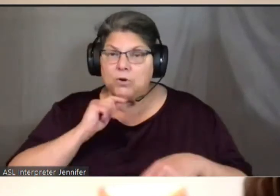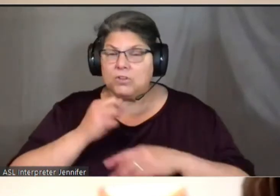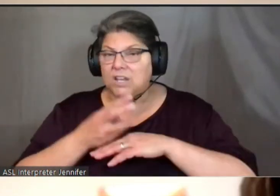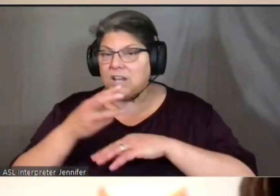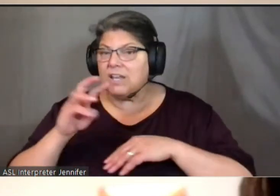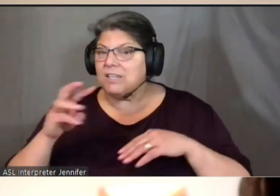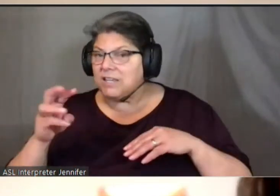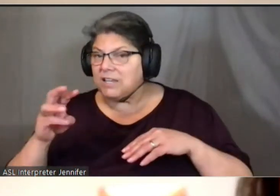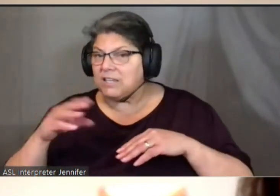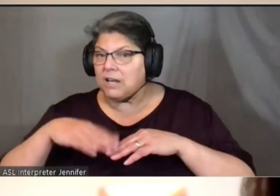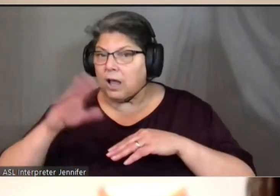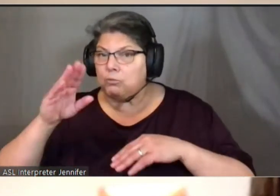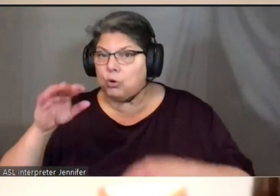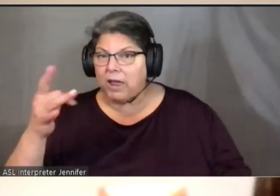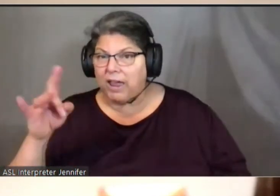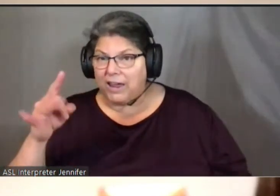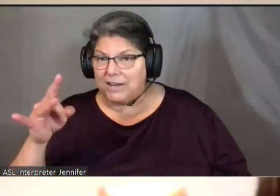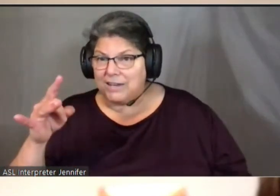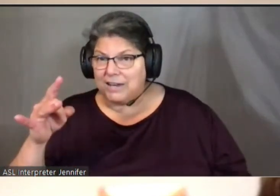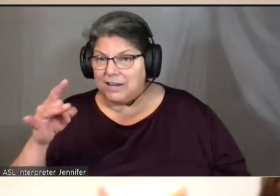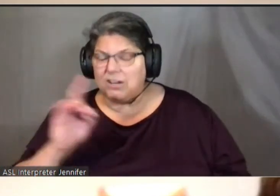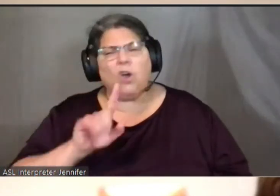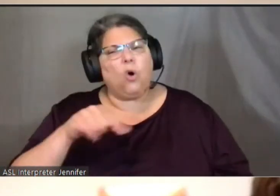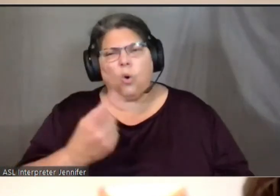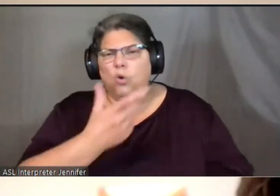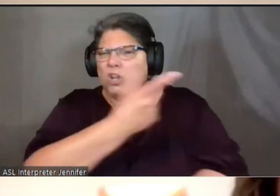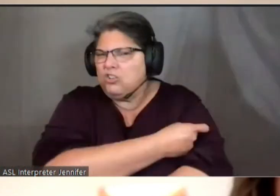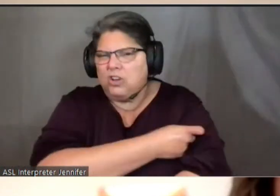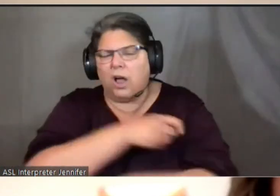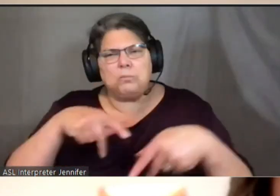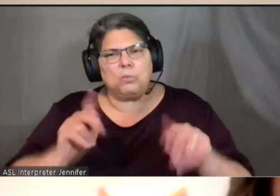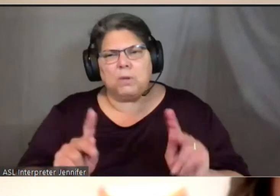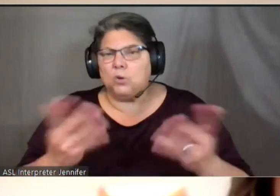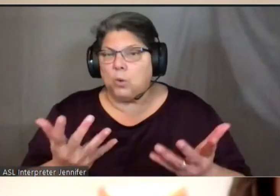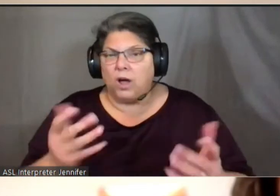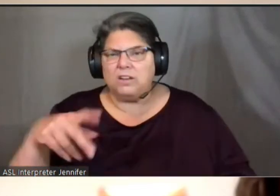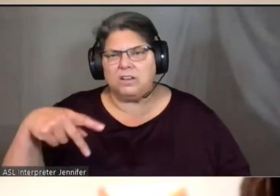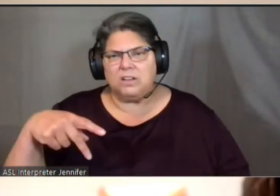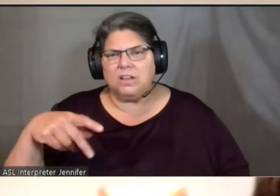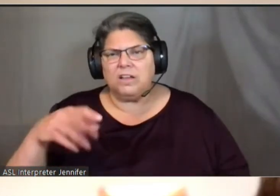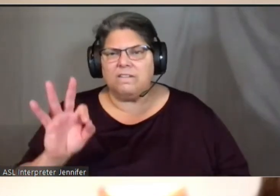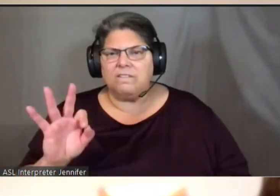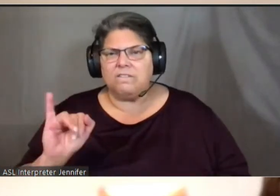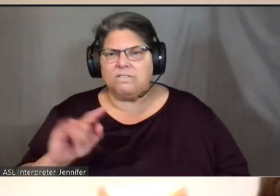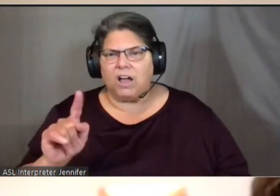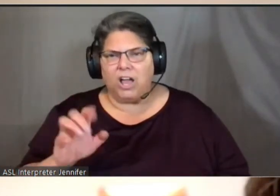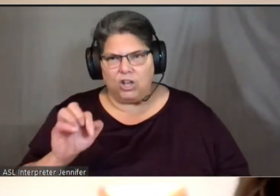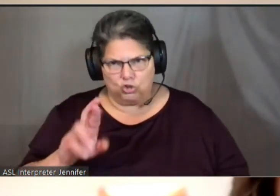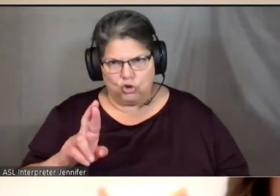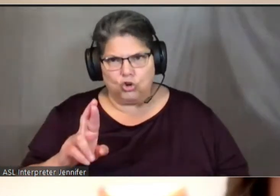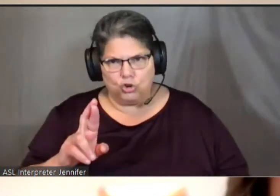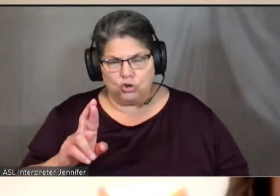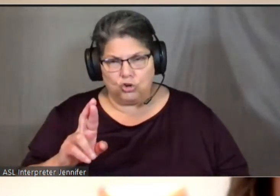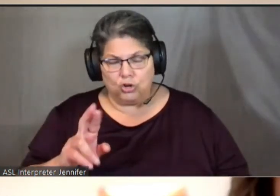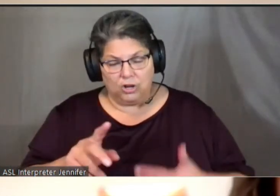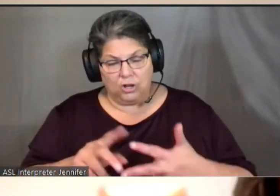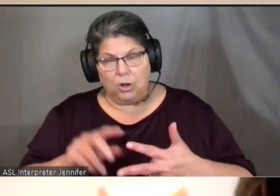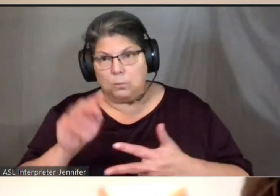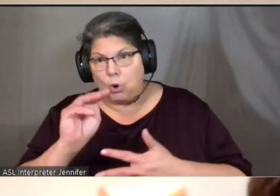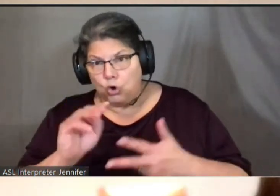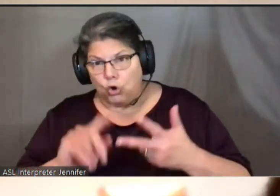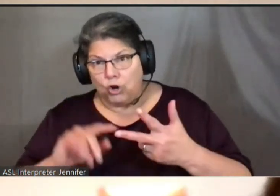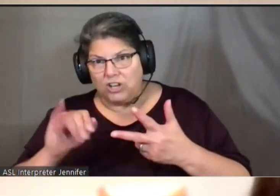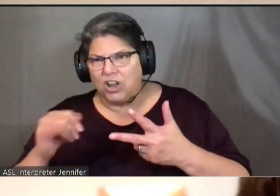18 years old, Pfizer is the only vaccine that is currently approved. The others are in the